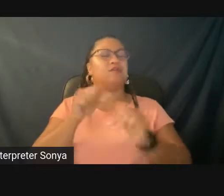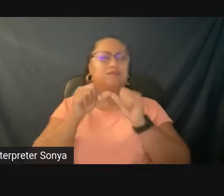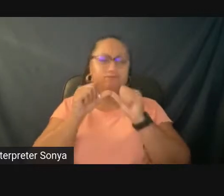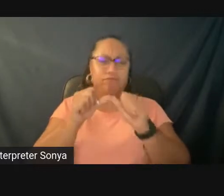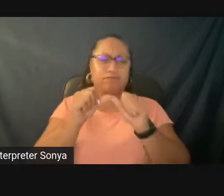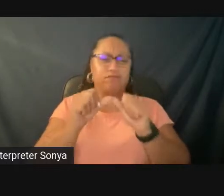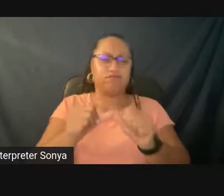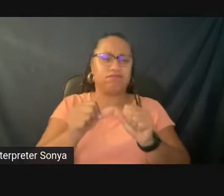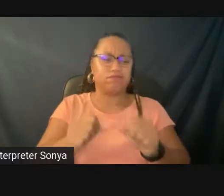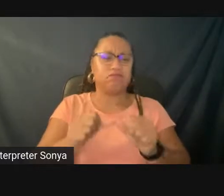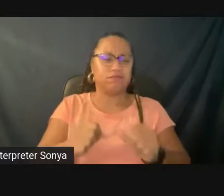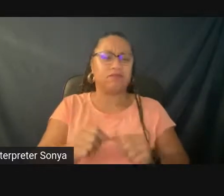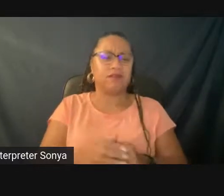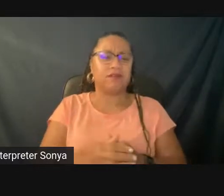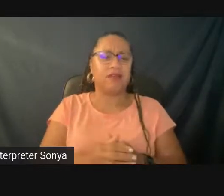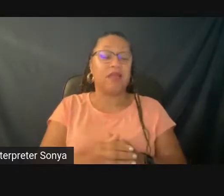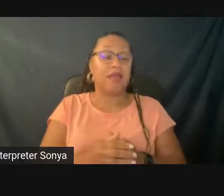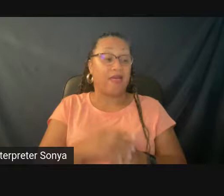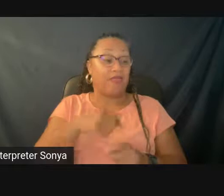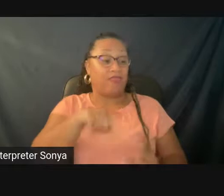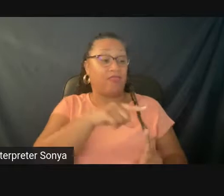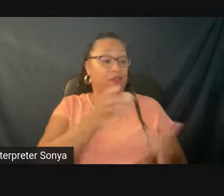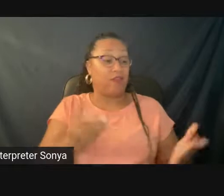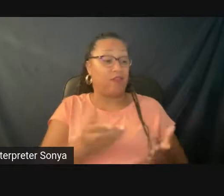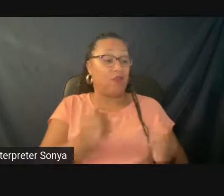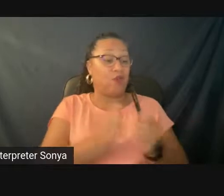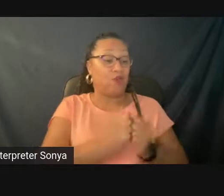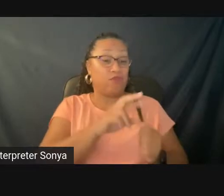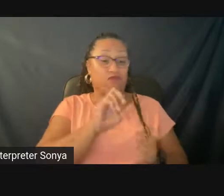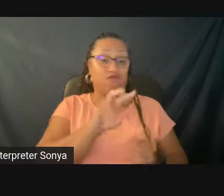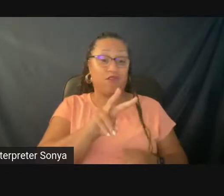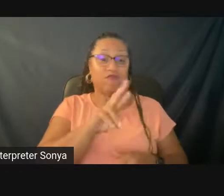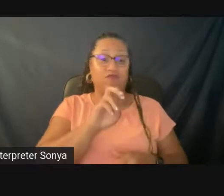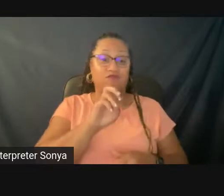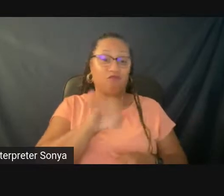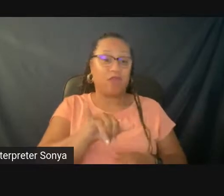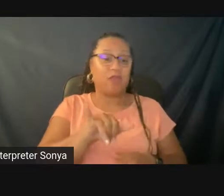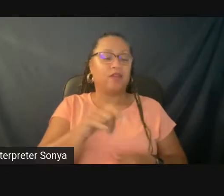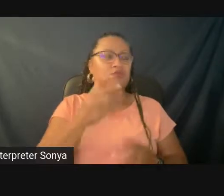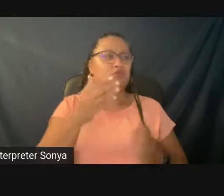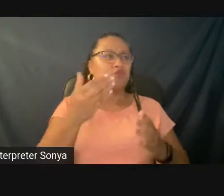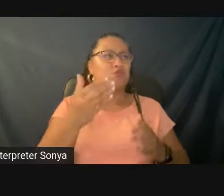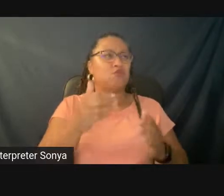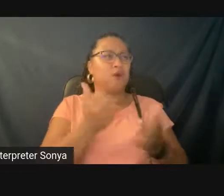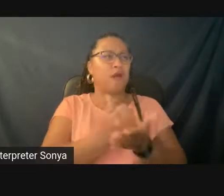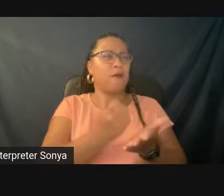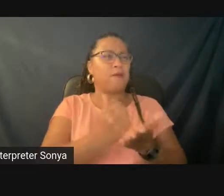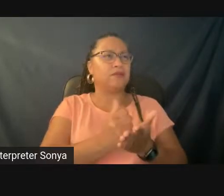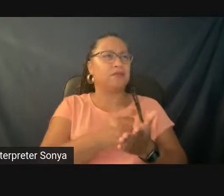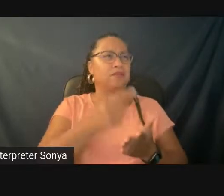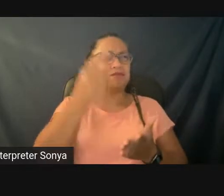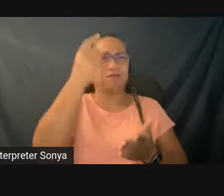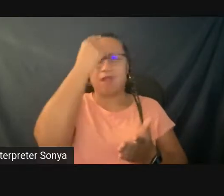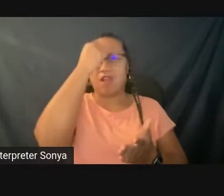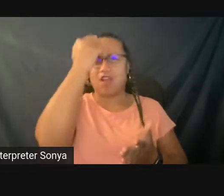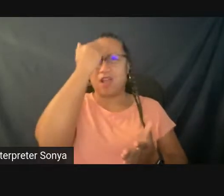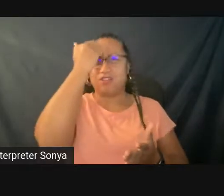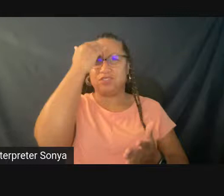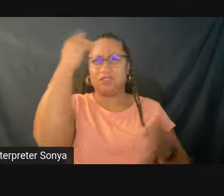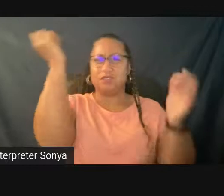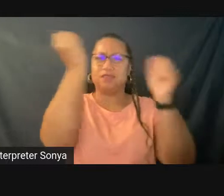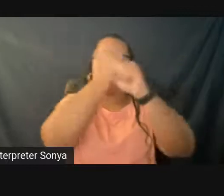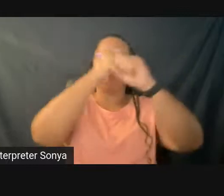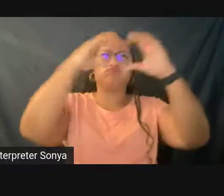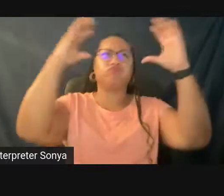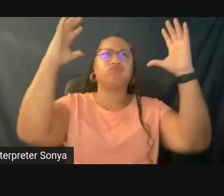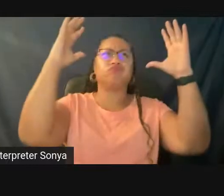is here to, along with Reverend Ray, to expand our consciousness and to hold consciousness for this entire community.